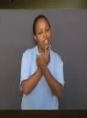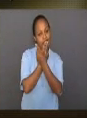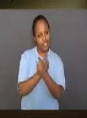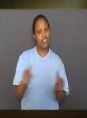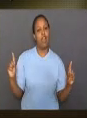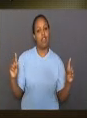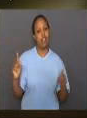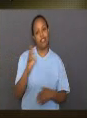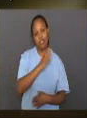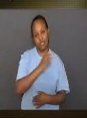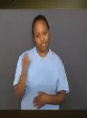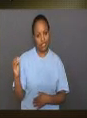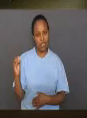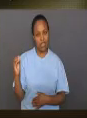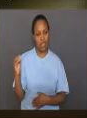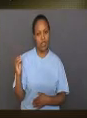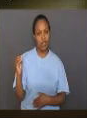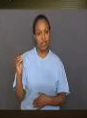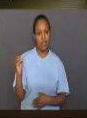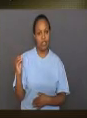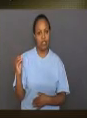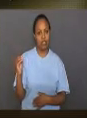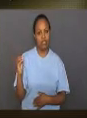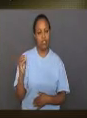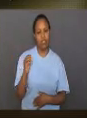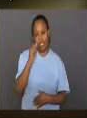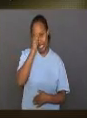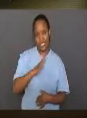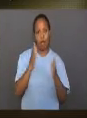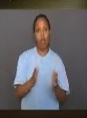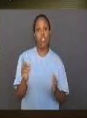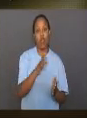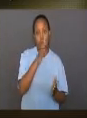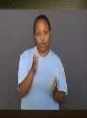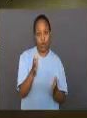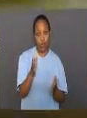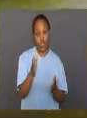and prohibition against inhuman treatment.